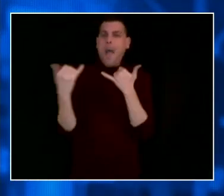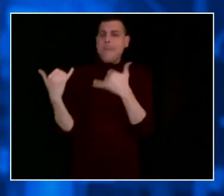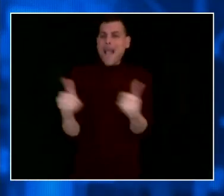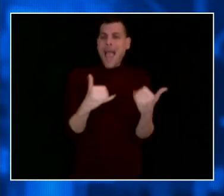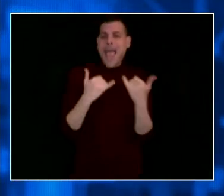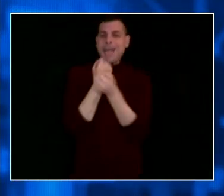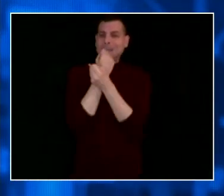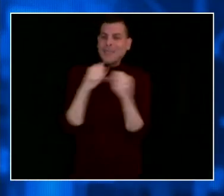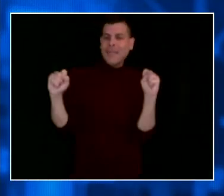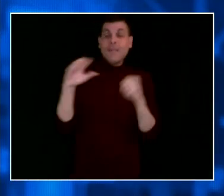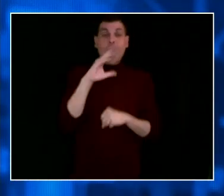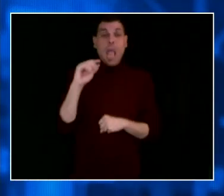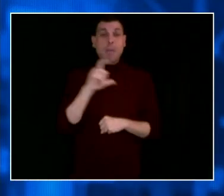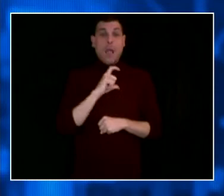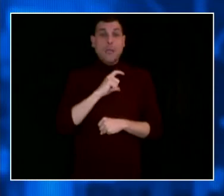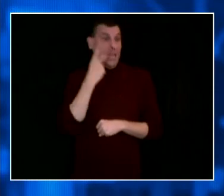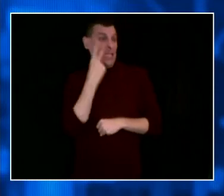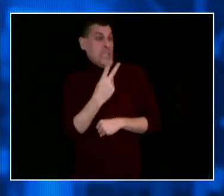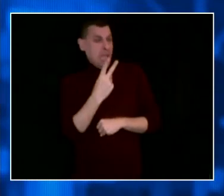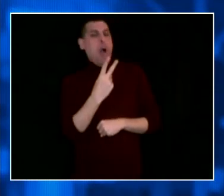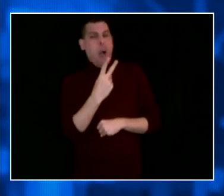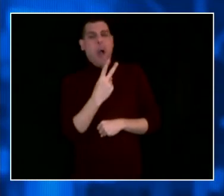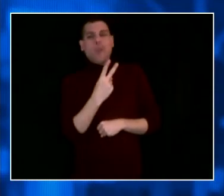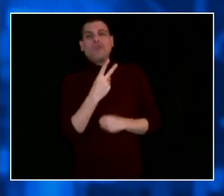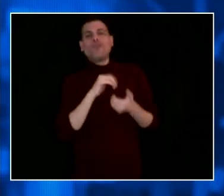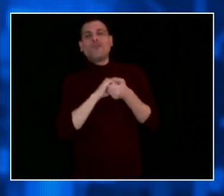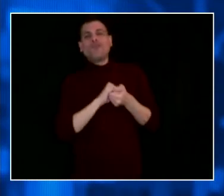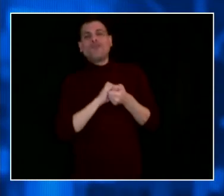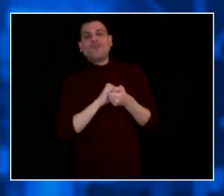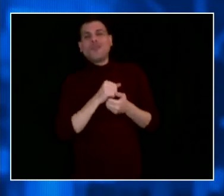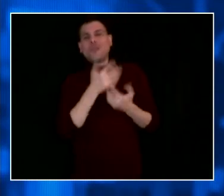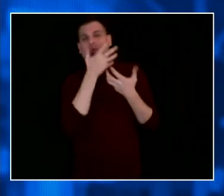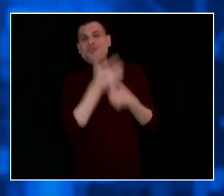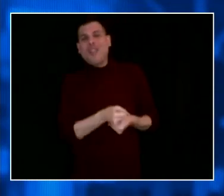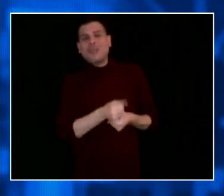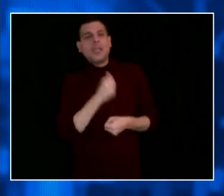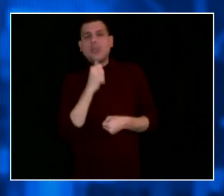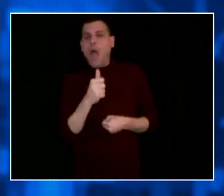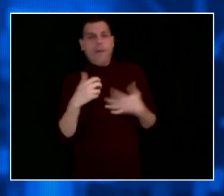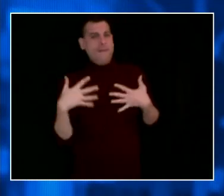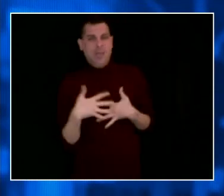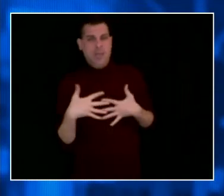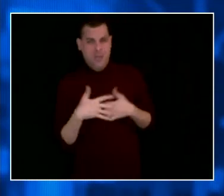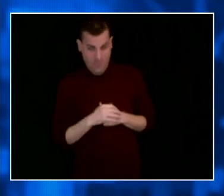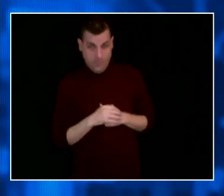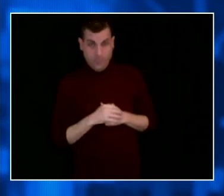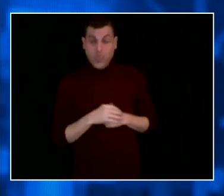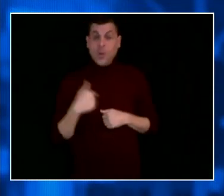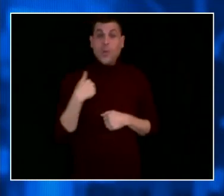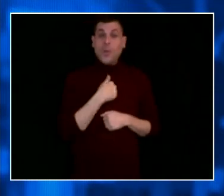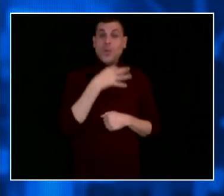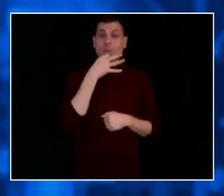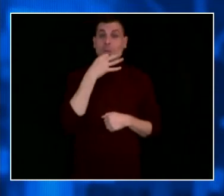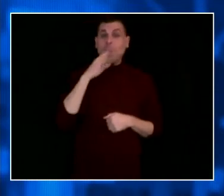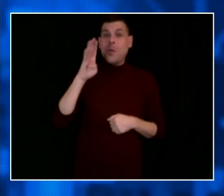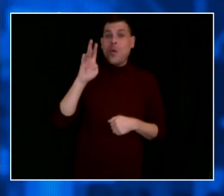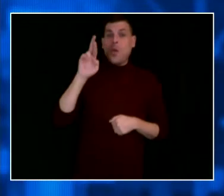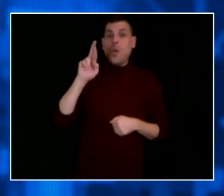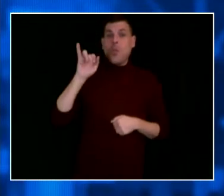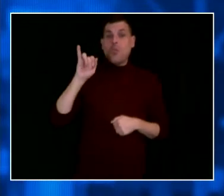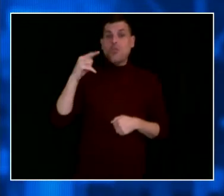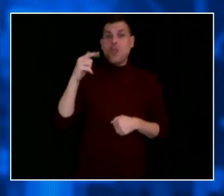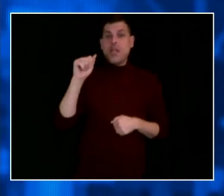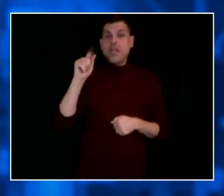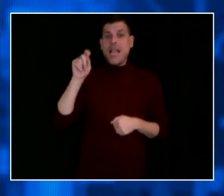spring, we will bring on that work and cut the ribbon on the new Brigadier General Charles